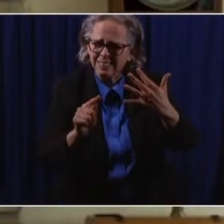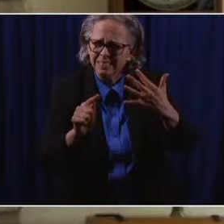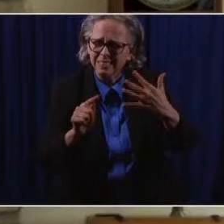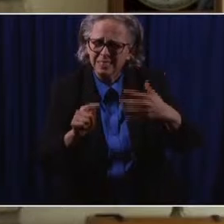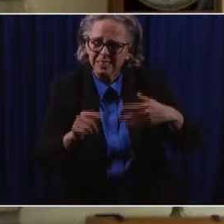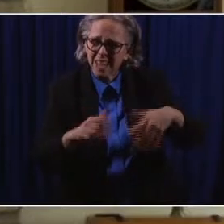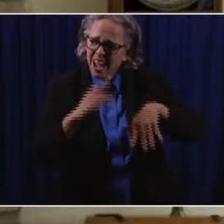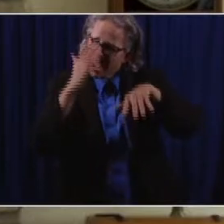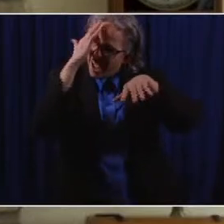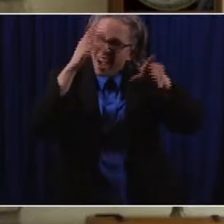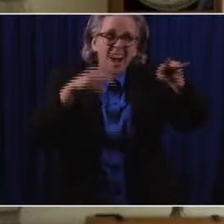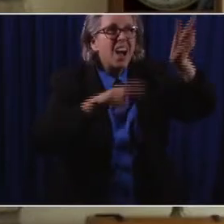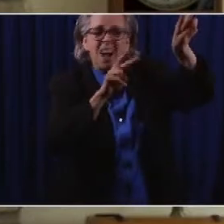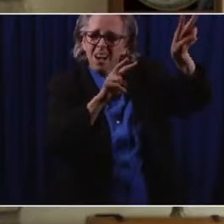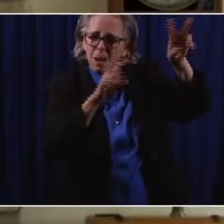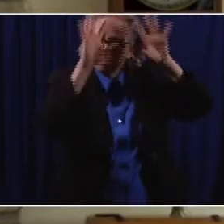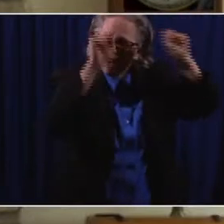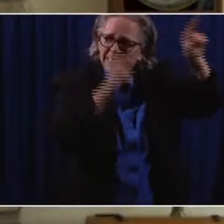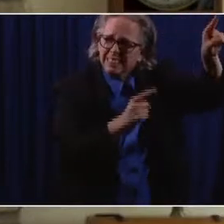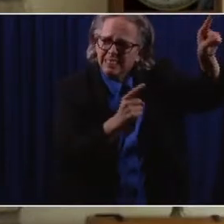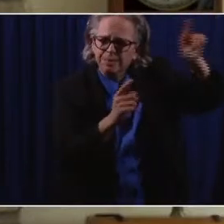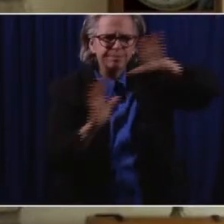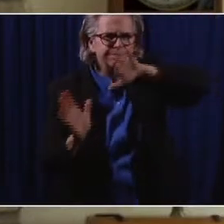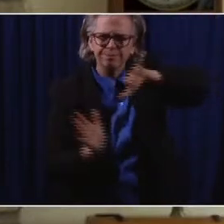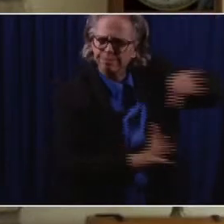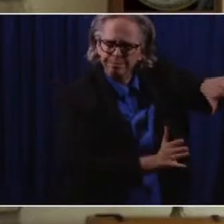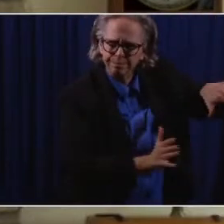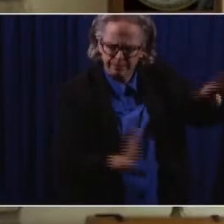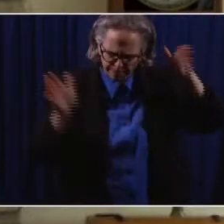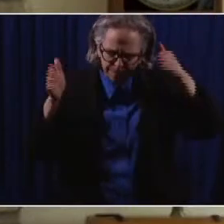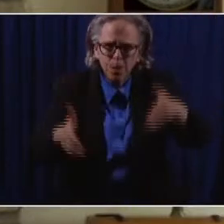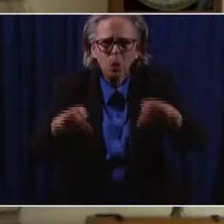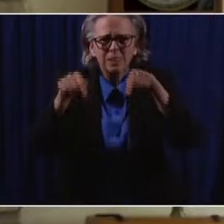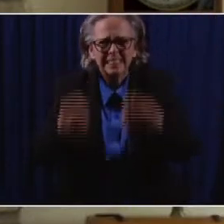These are things that will remain my focus.